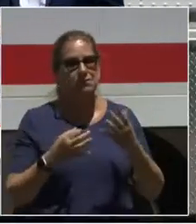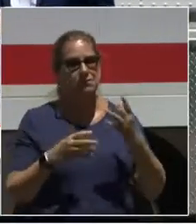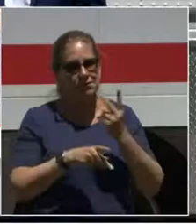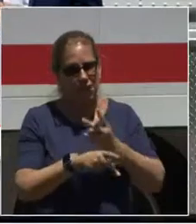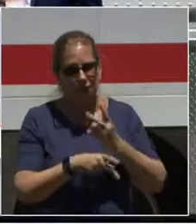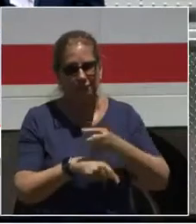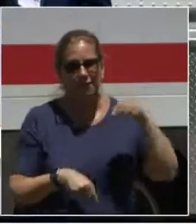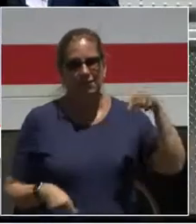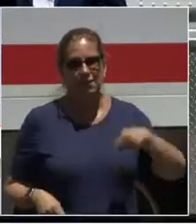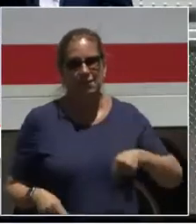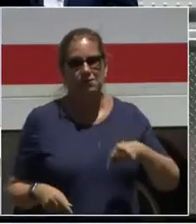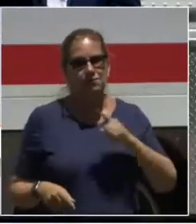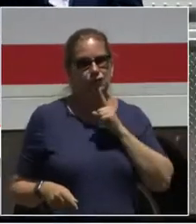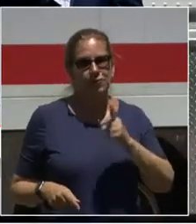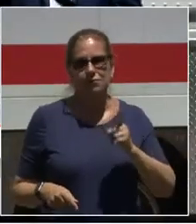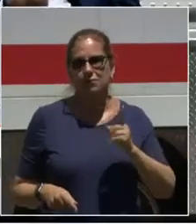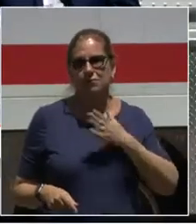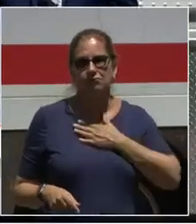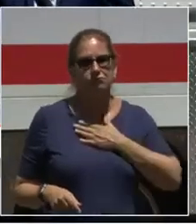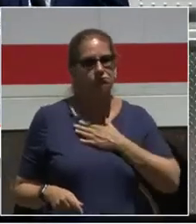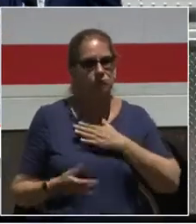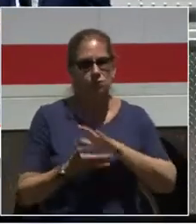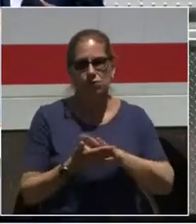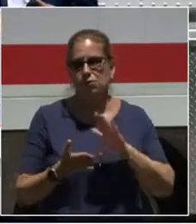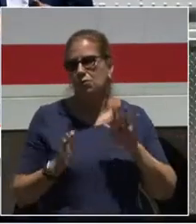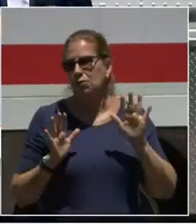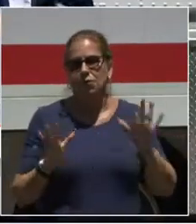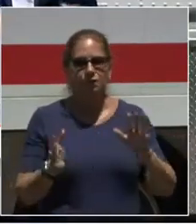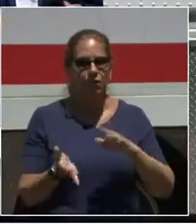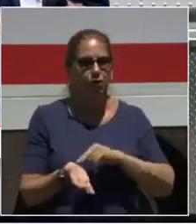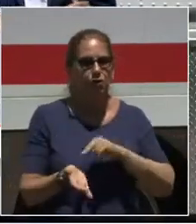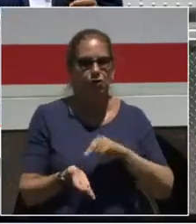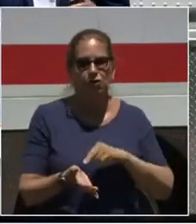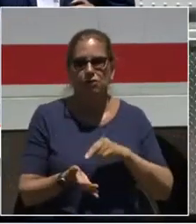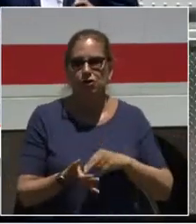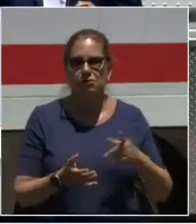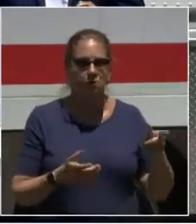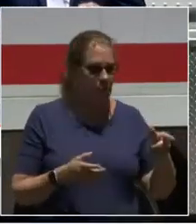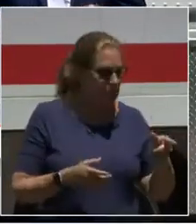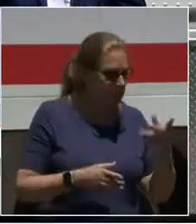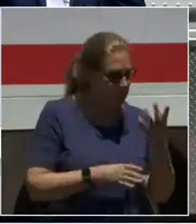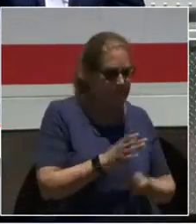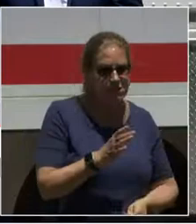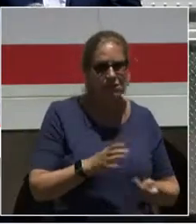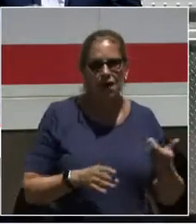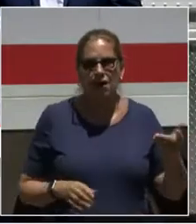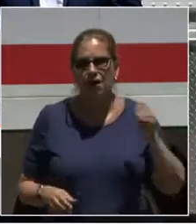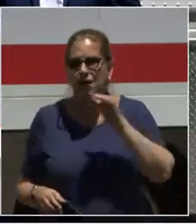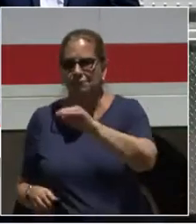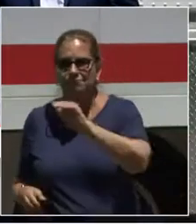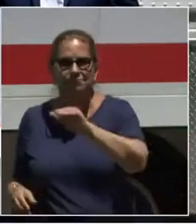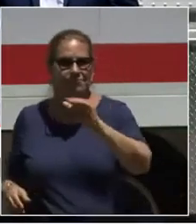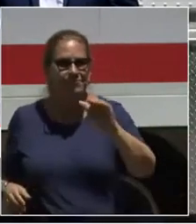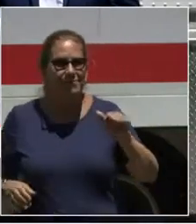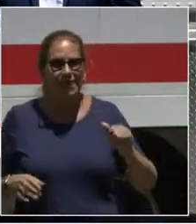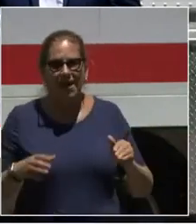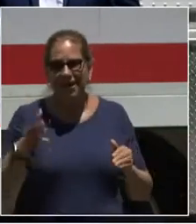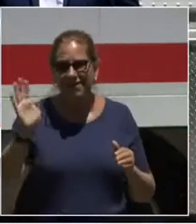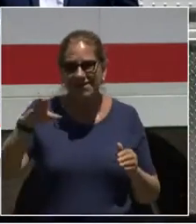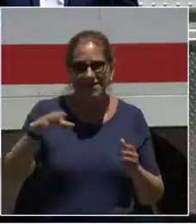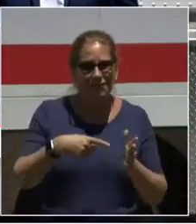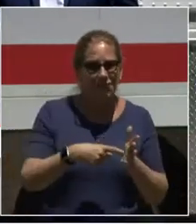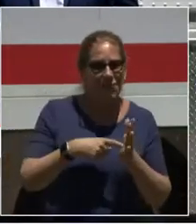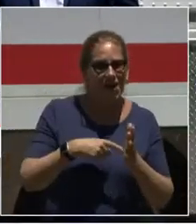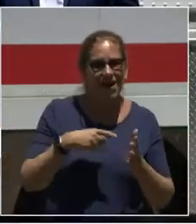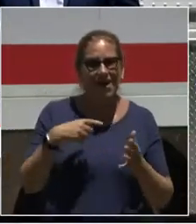flagging right now what is missing for families. They are underscoring the necessary health certificate for enrollment, and that